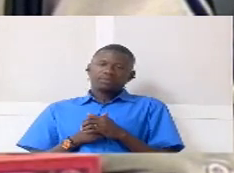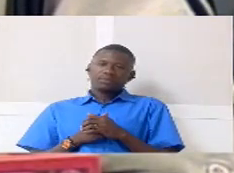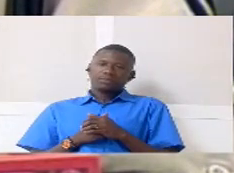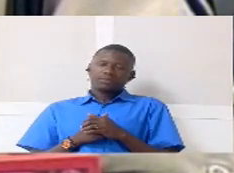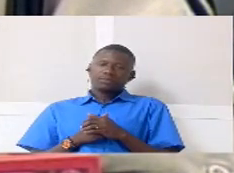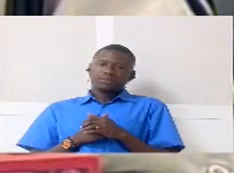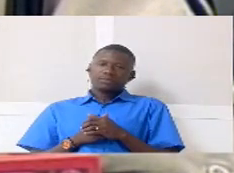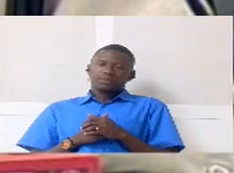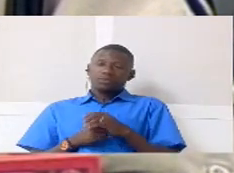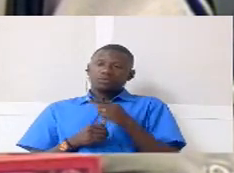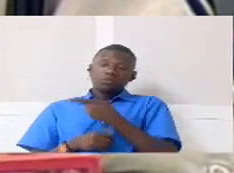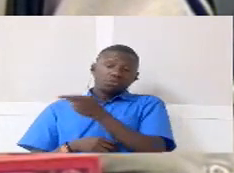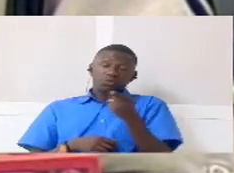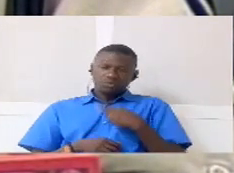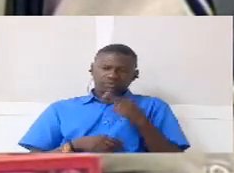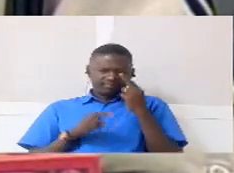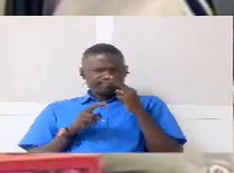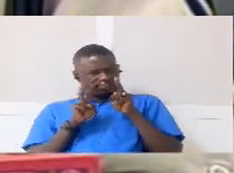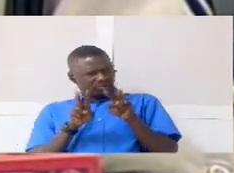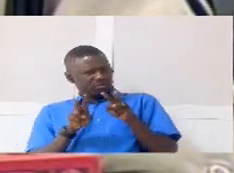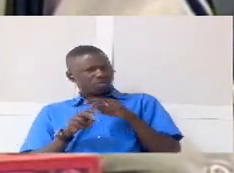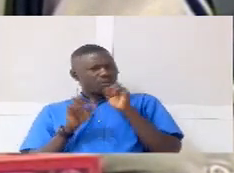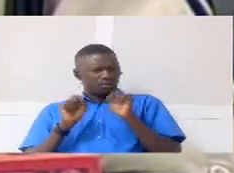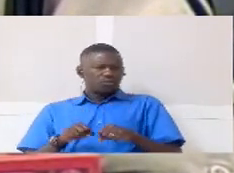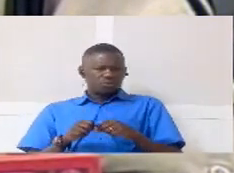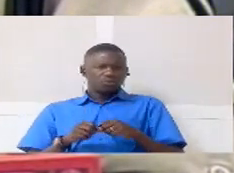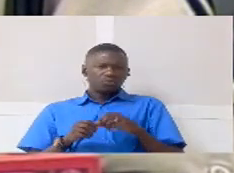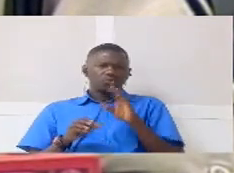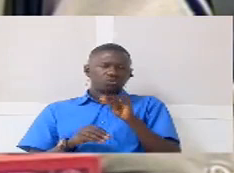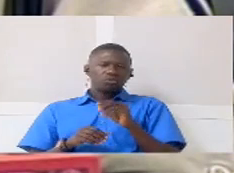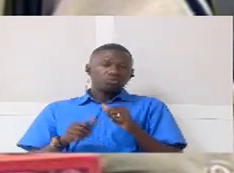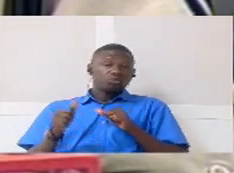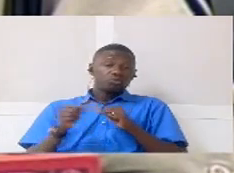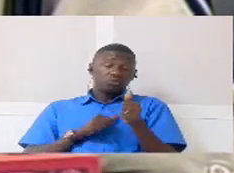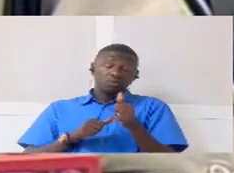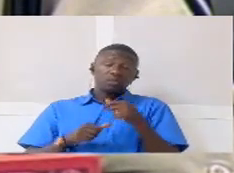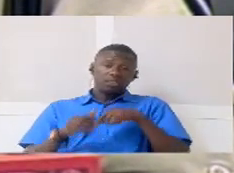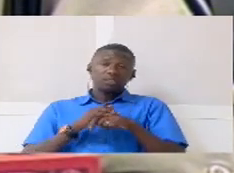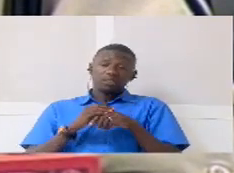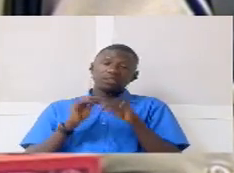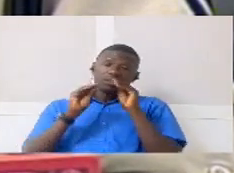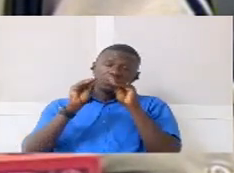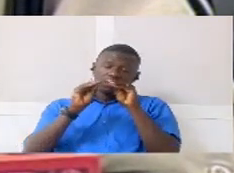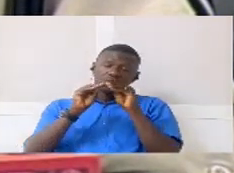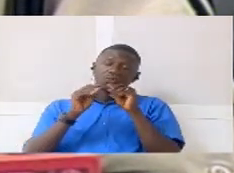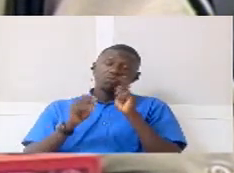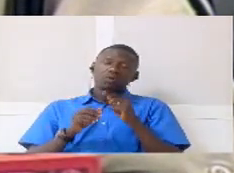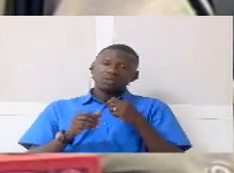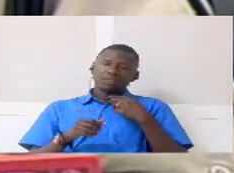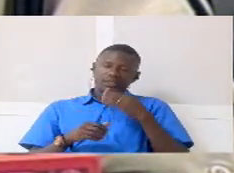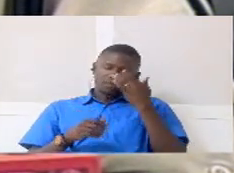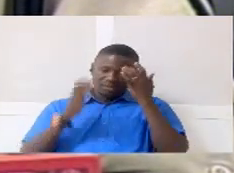fano wala but those that we notice would not be able to do well academically we try to create skills training for them so that they could